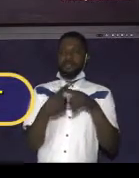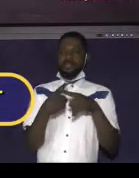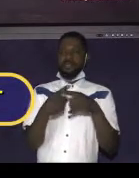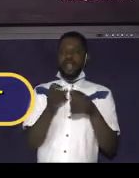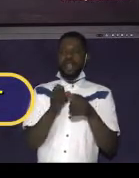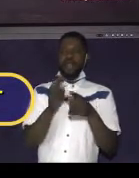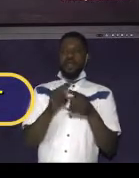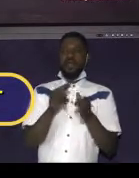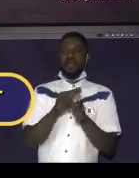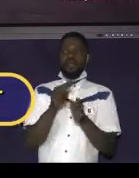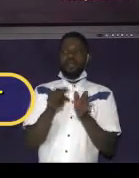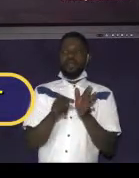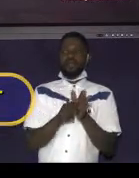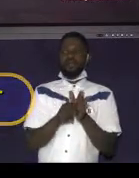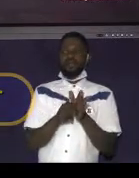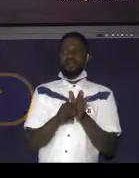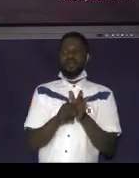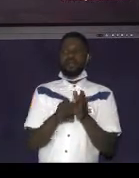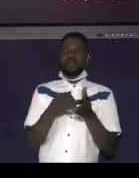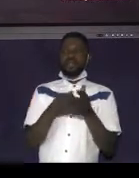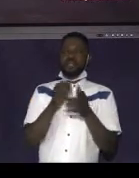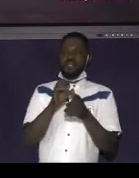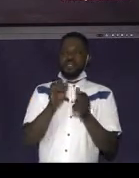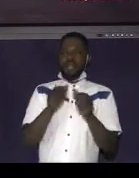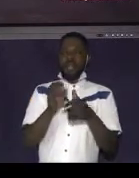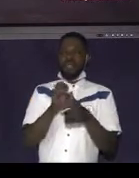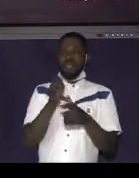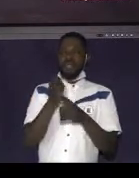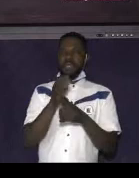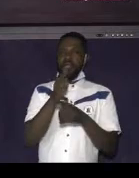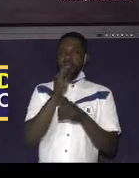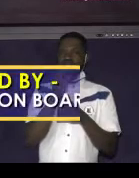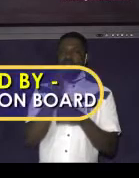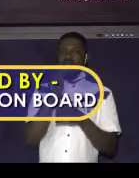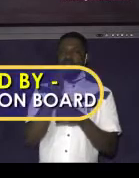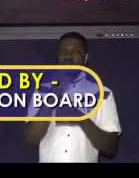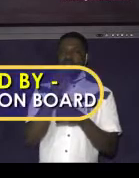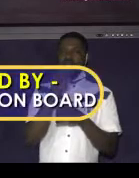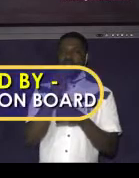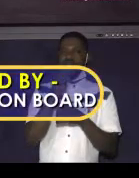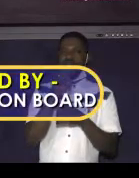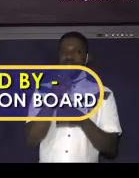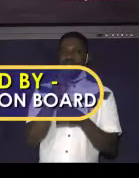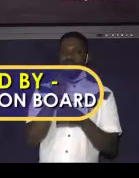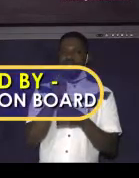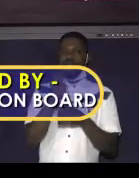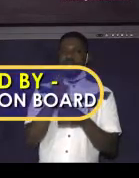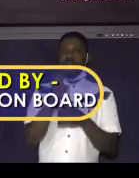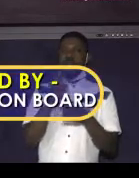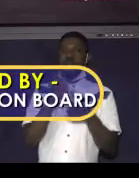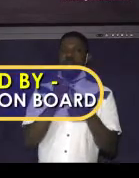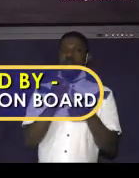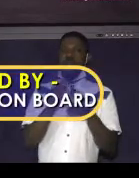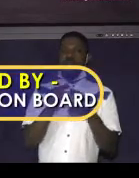or negative. It can either be in the affirmative or negative. For